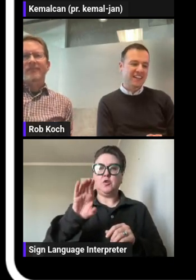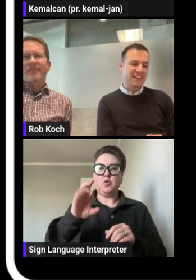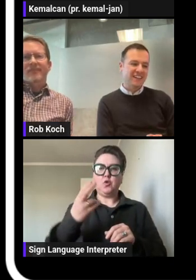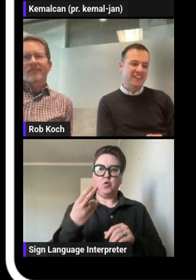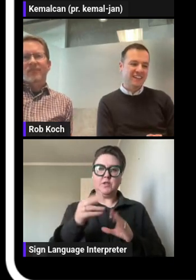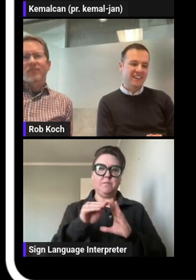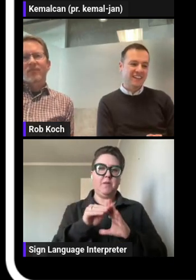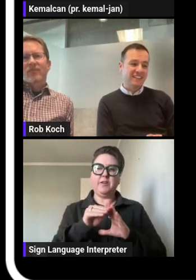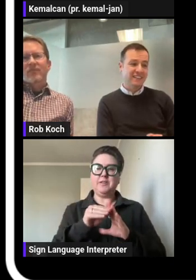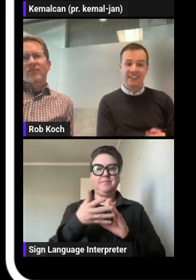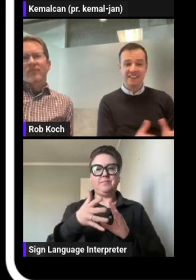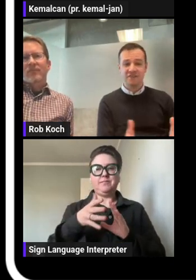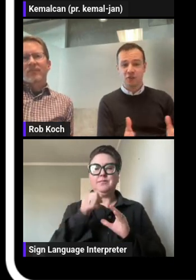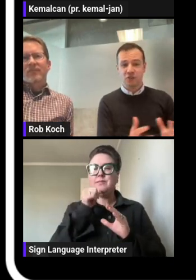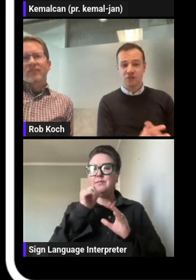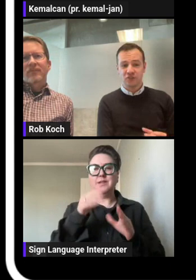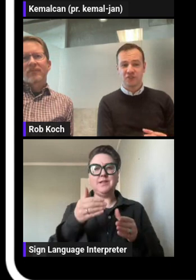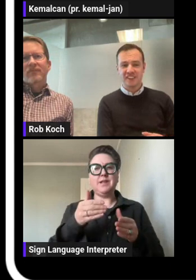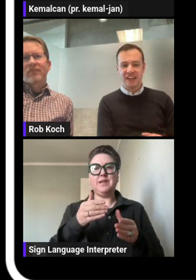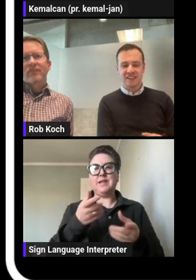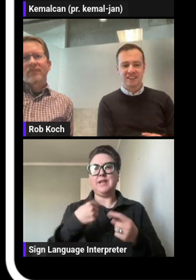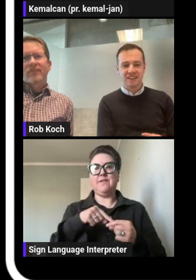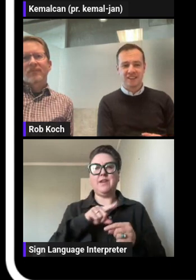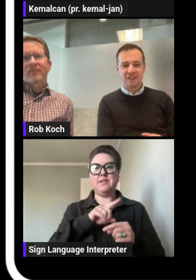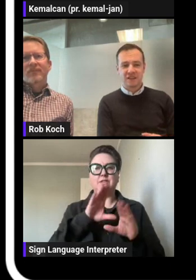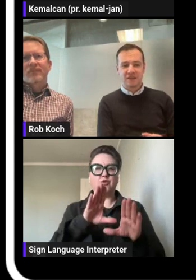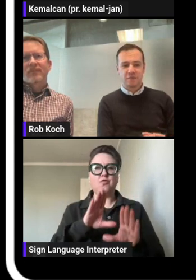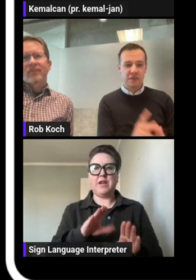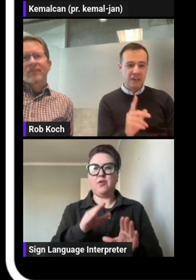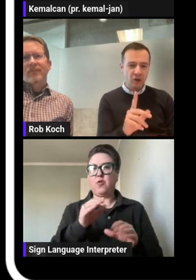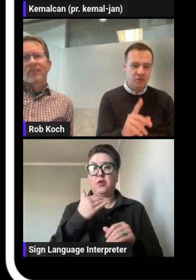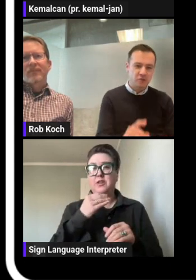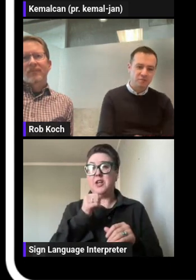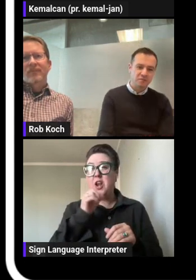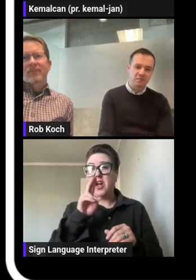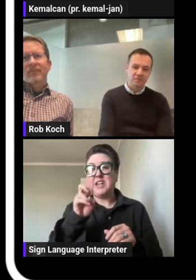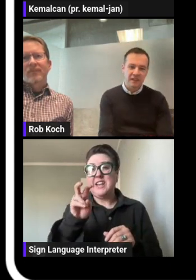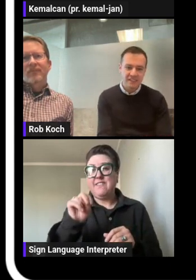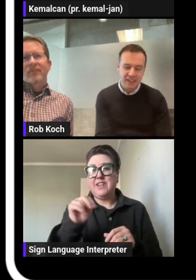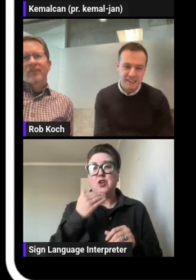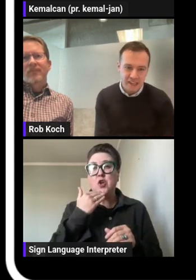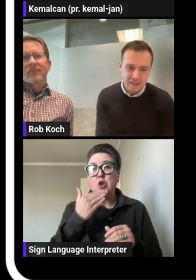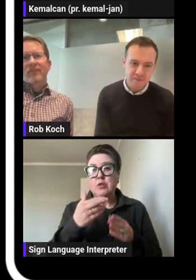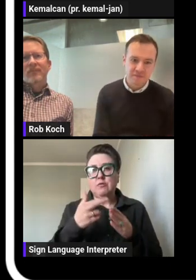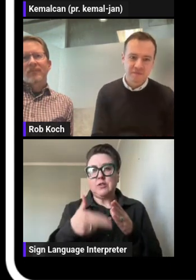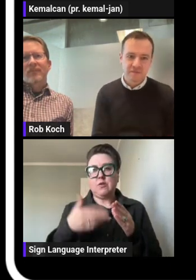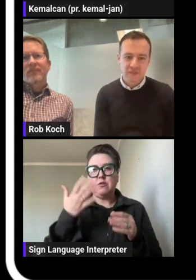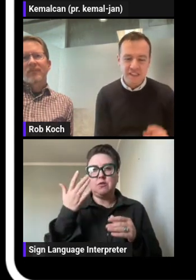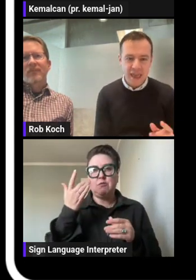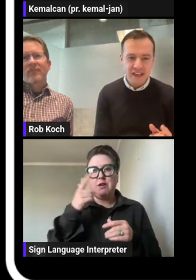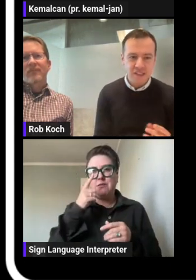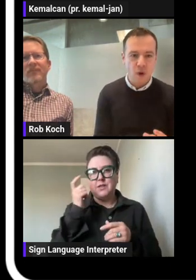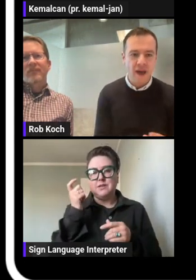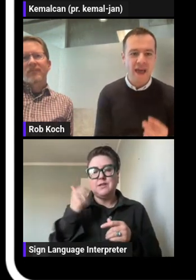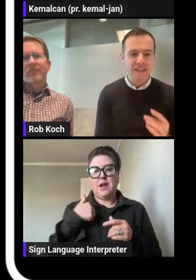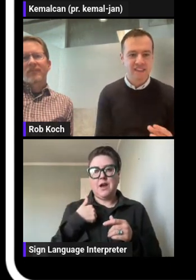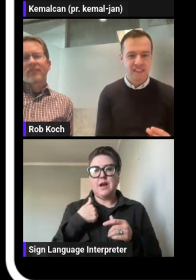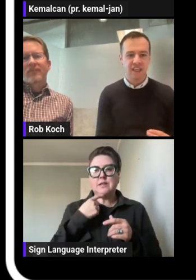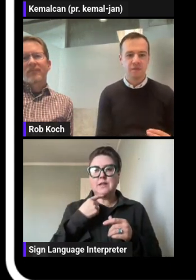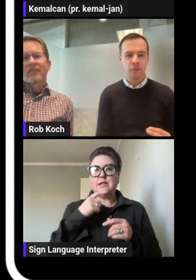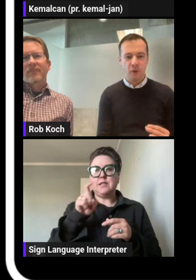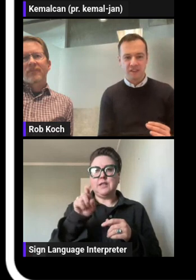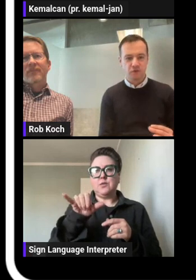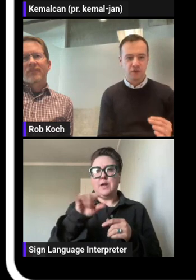give us great, not even good results, because, as I said, there's X, Y,